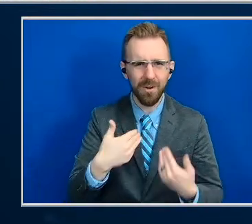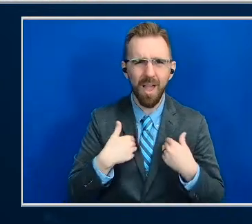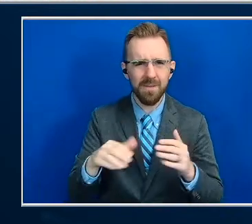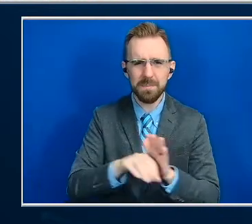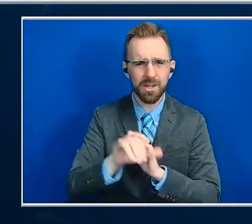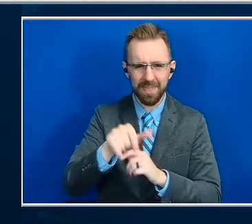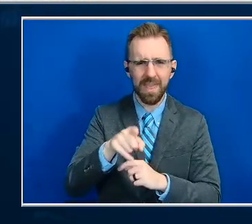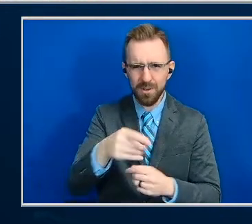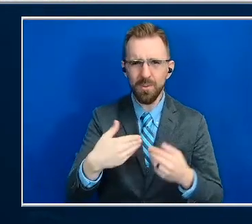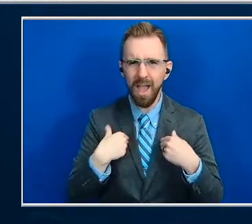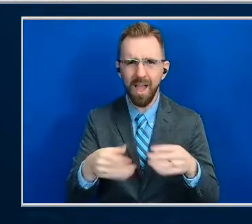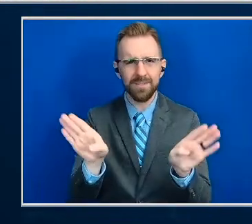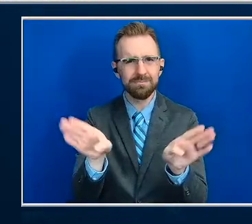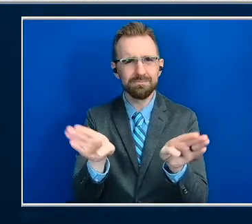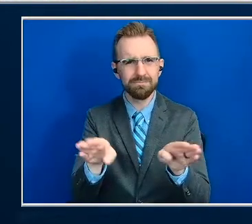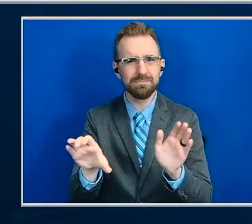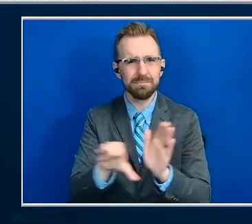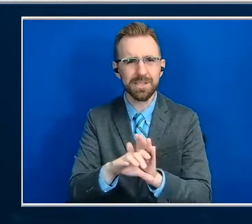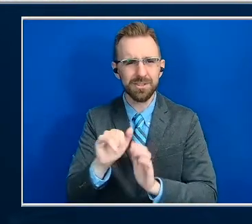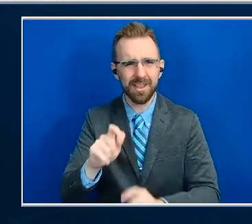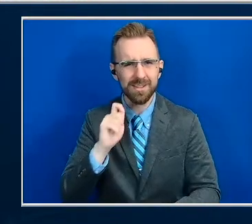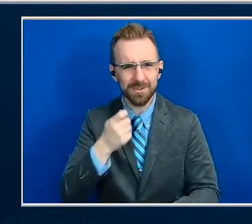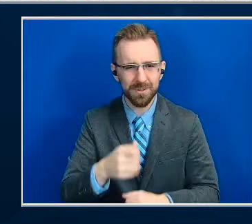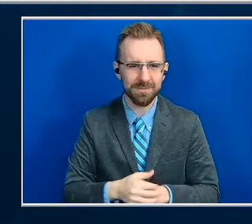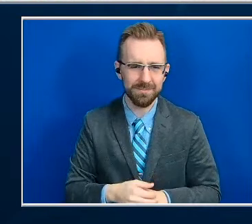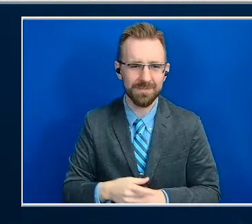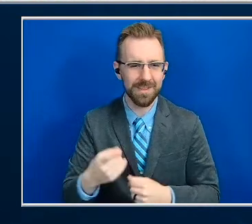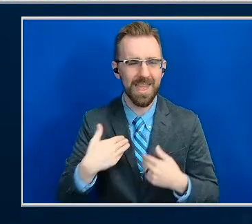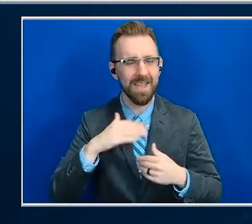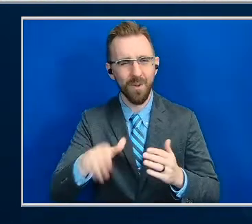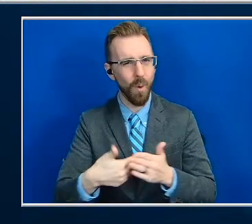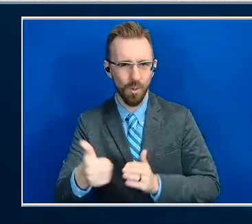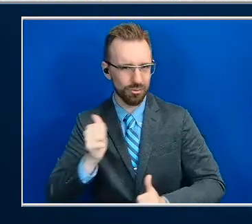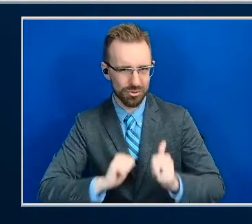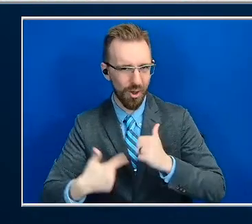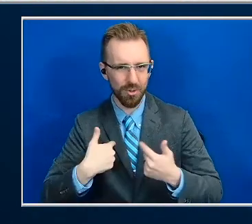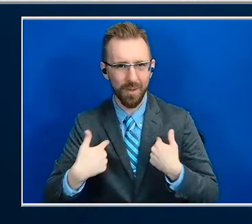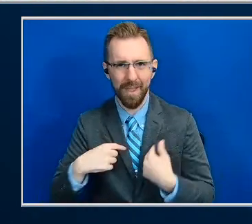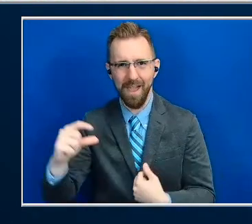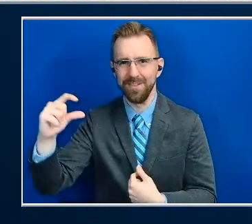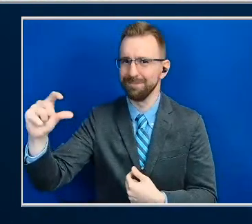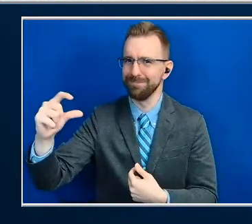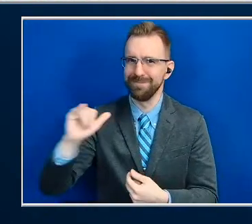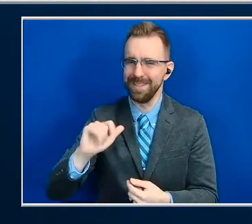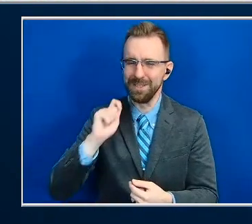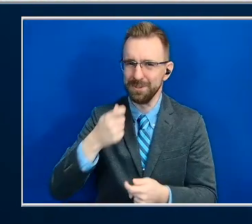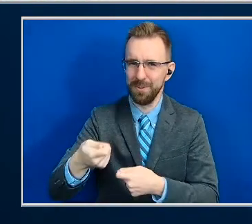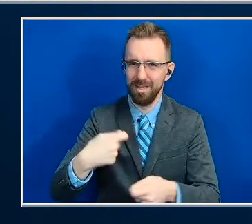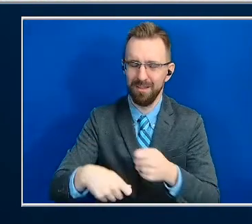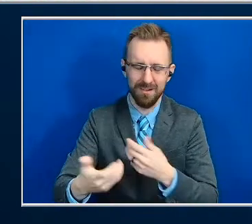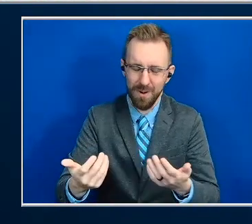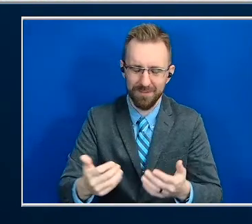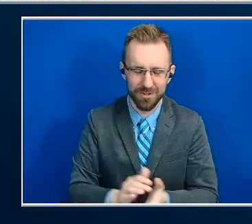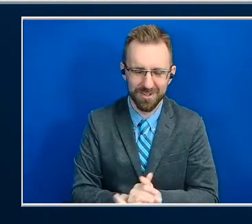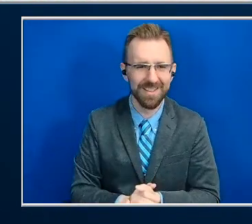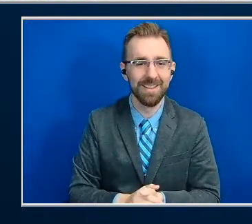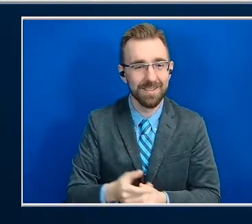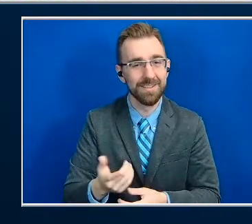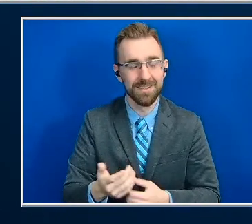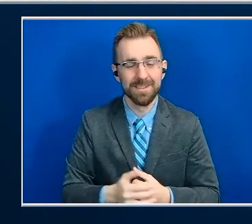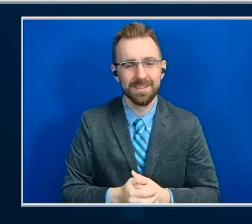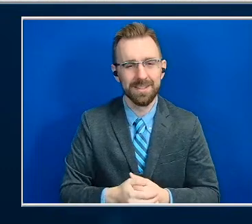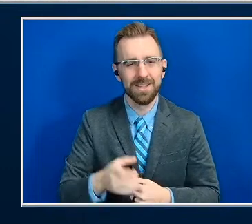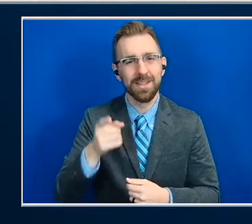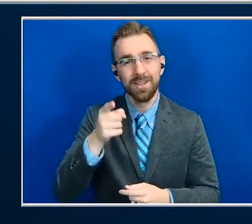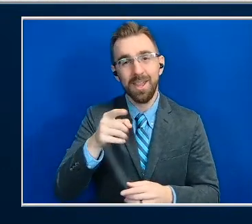That's pretty darn good. You get a whole show, so I think we're... Yeah, I don't know, Doc. That's a pretty cool deal, man. You get to be there in that room. I